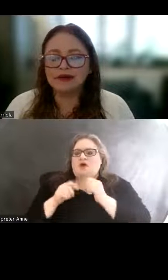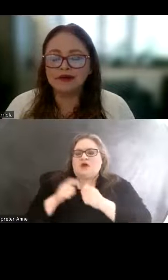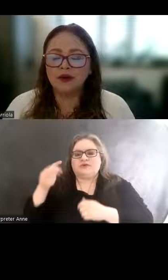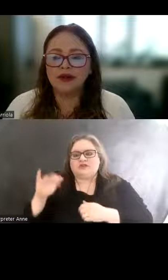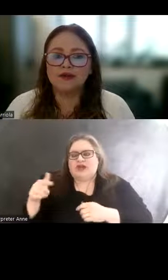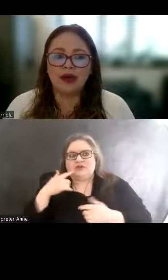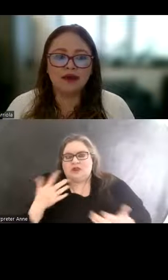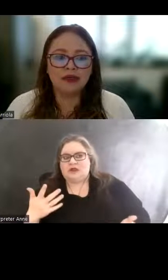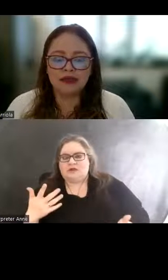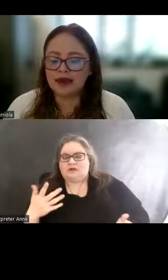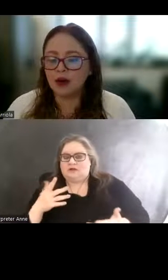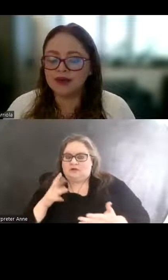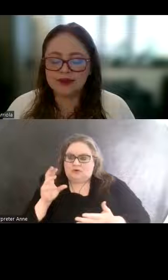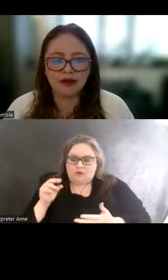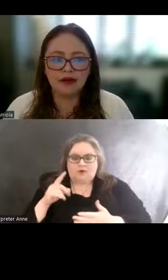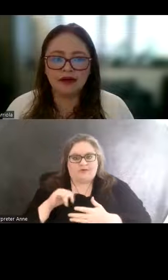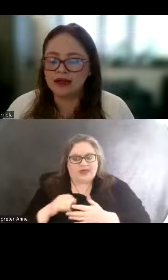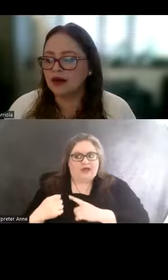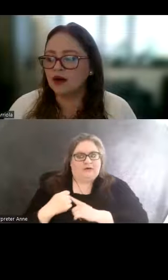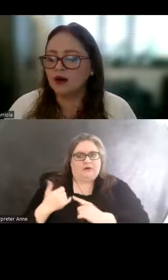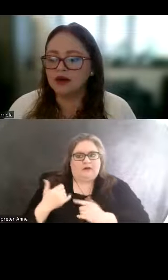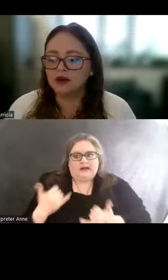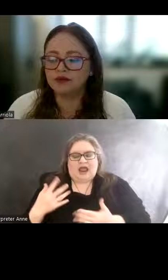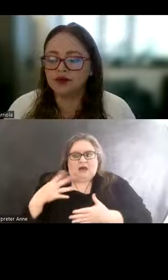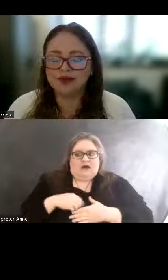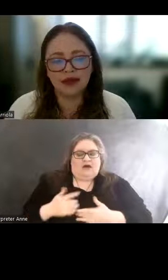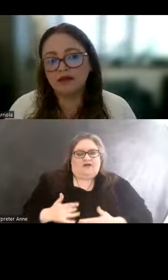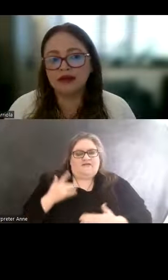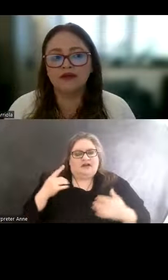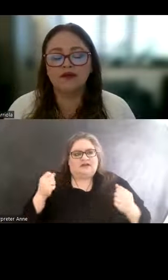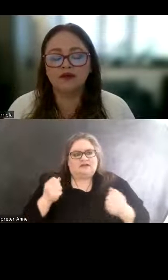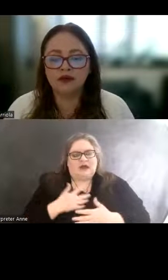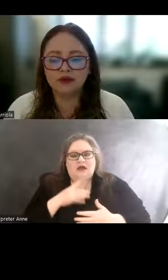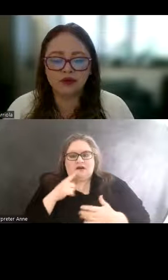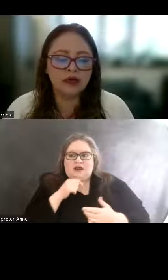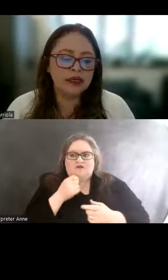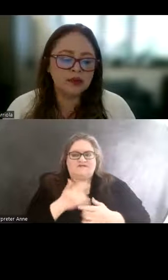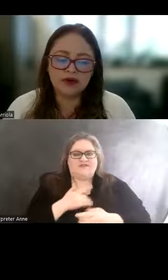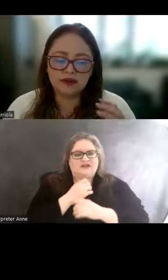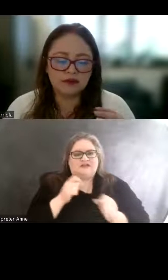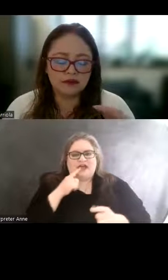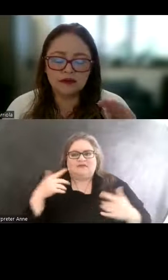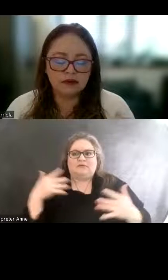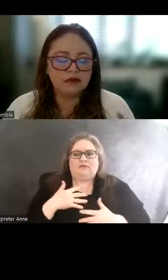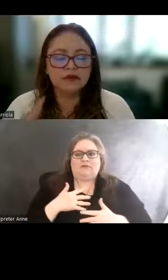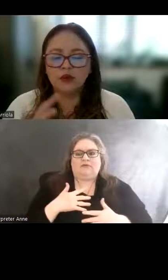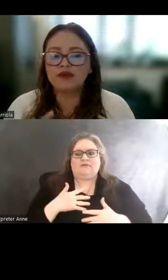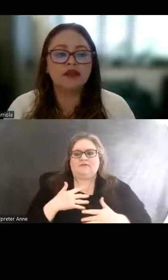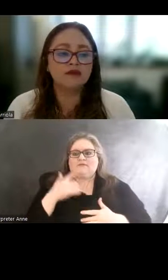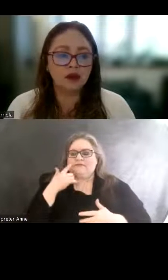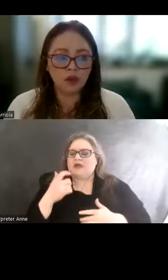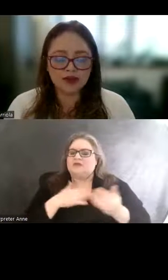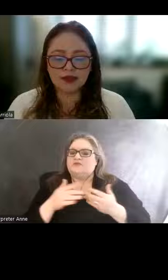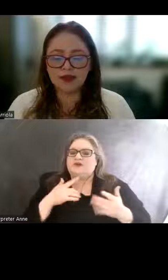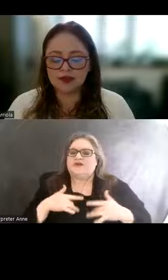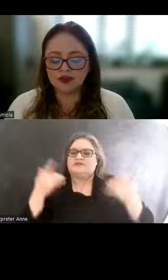like, no, this impacted me. And now I'm scared. And now I don't feel safe. And I feel fearful because of whatever the